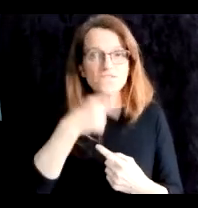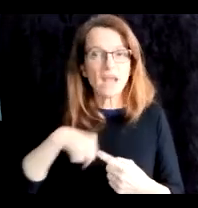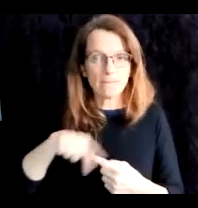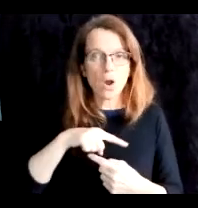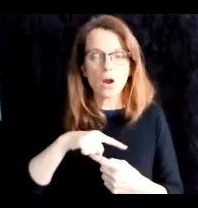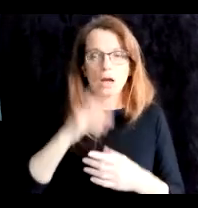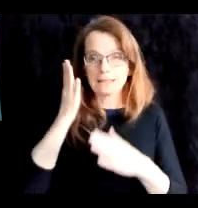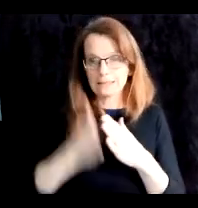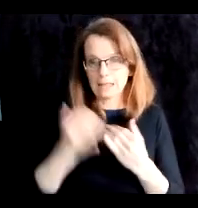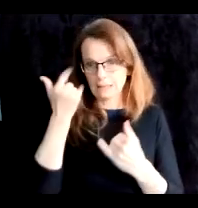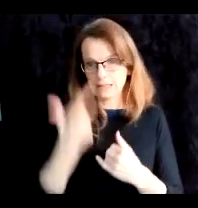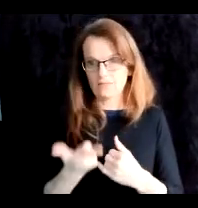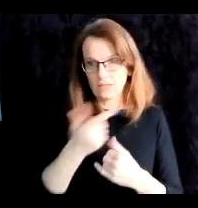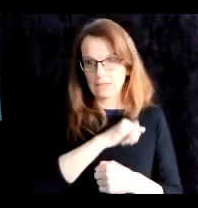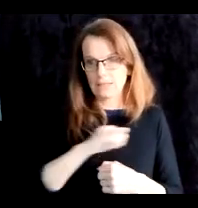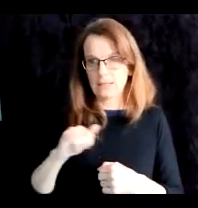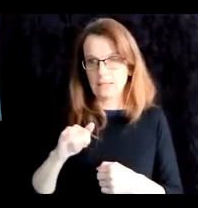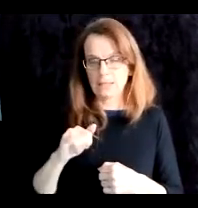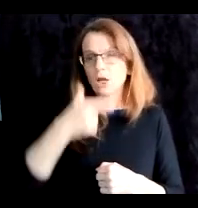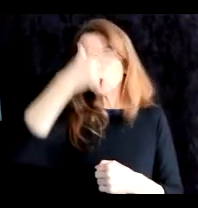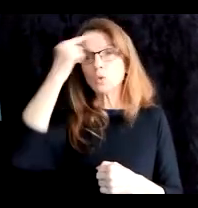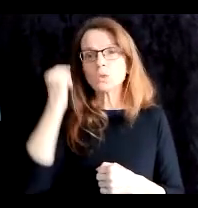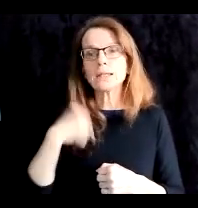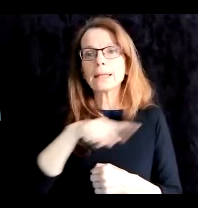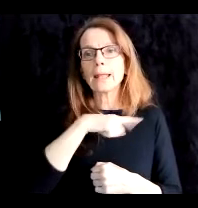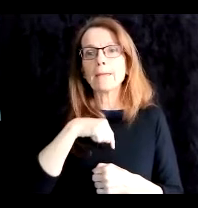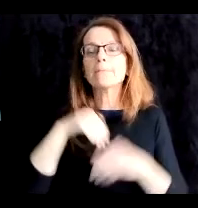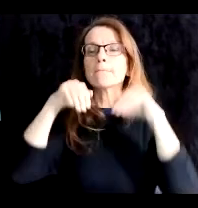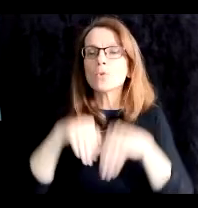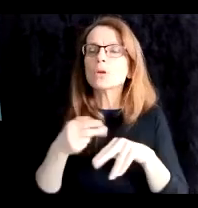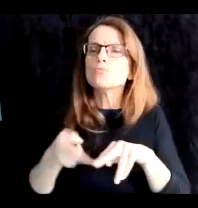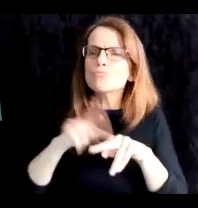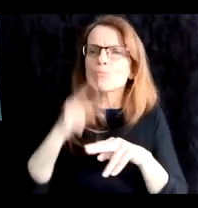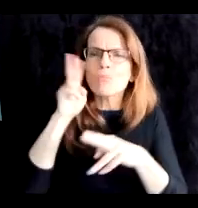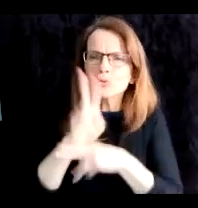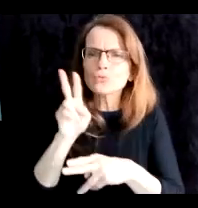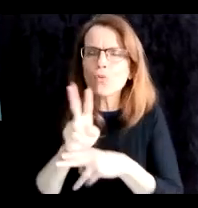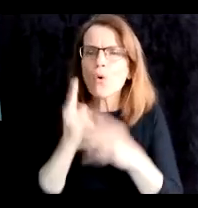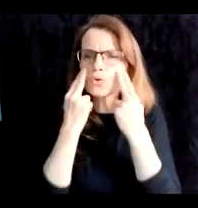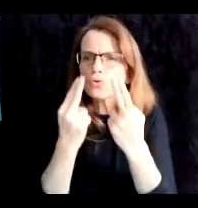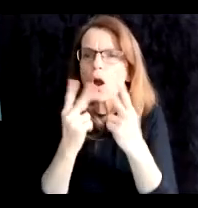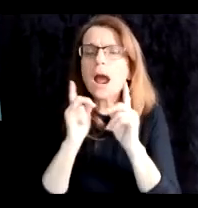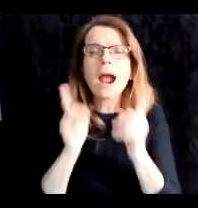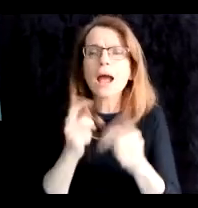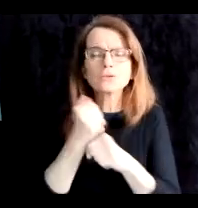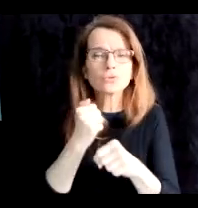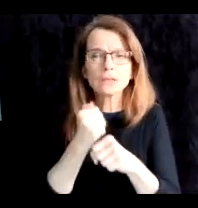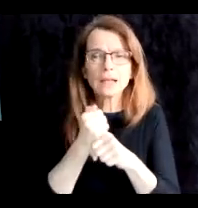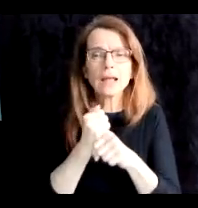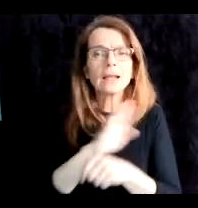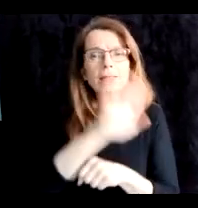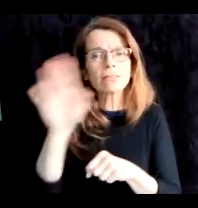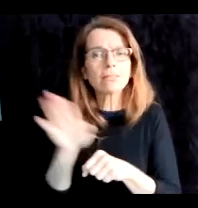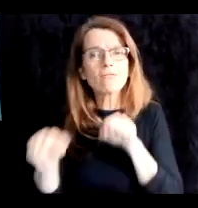much money, or what in exactly? And last point, and the last point also in my presentation, is